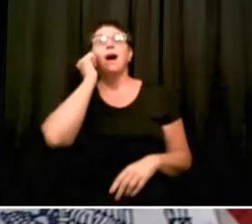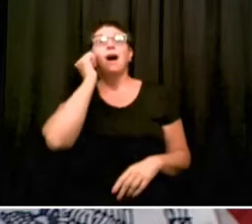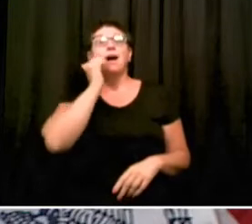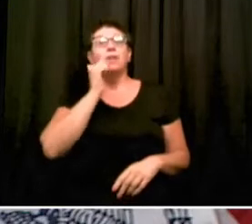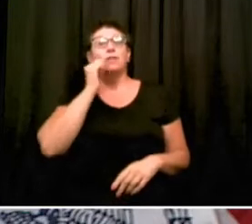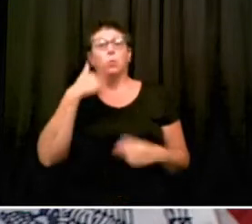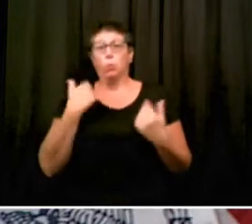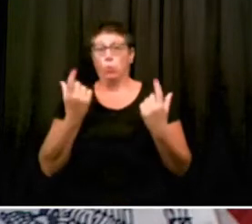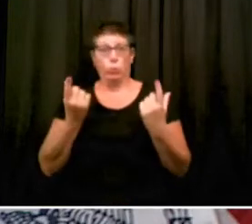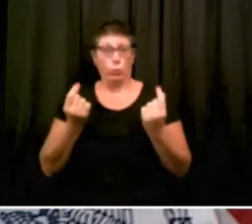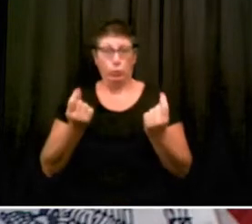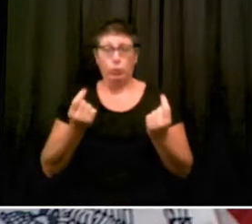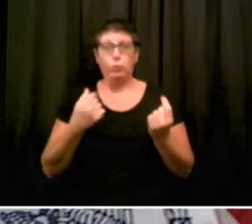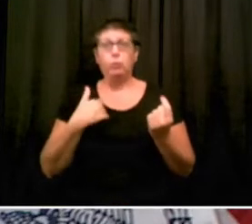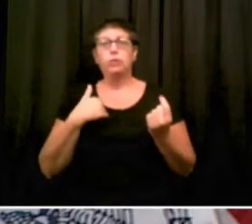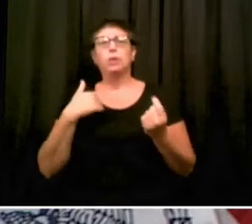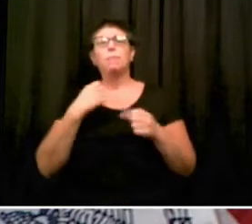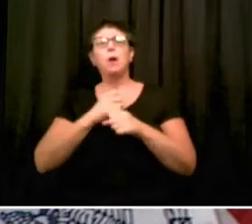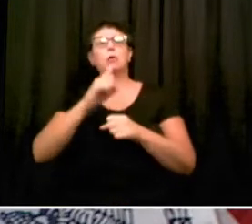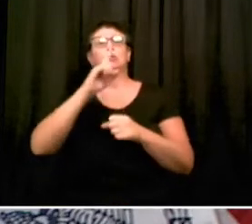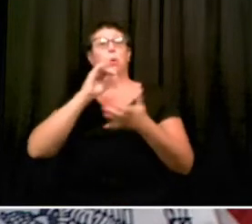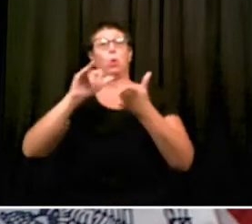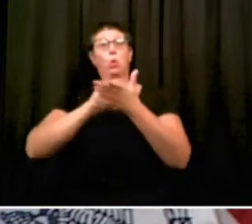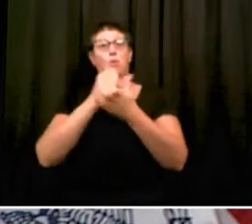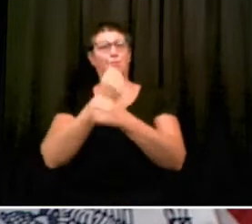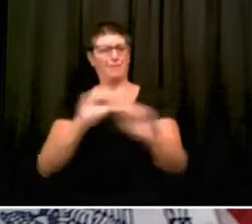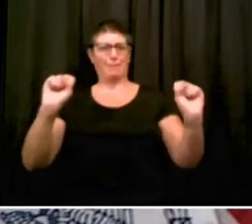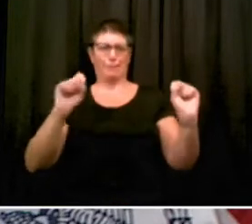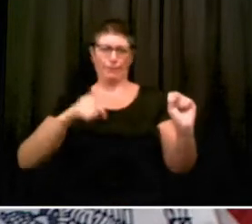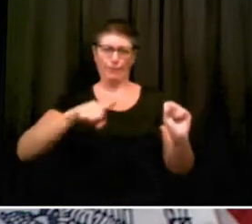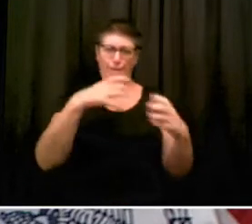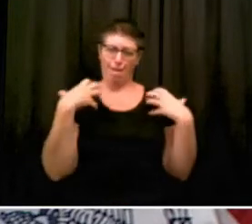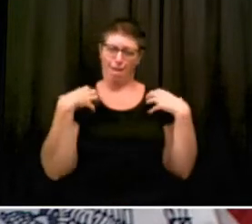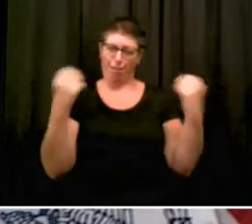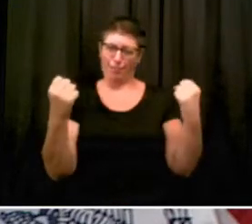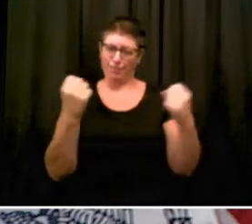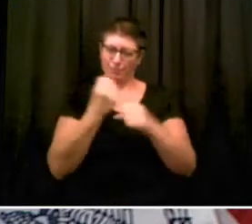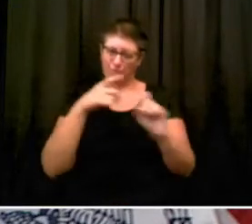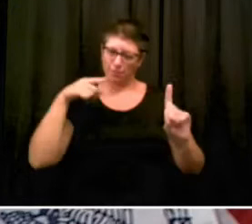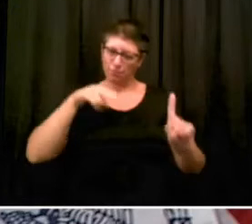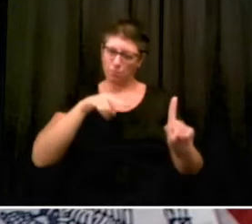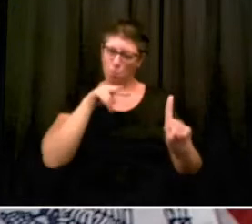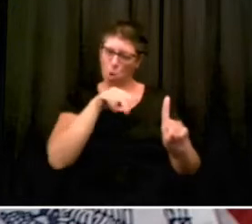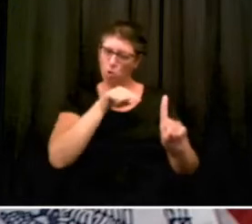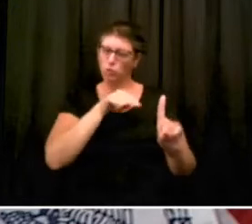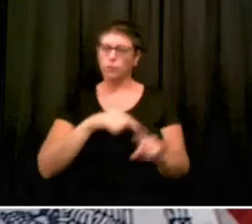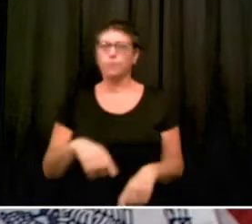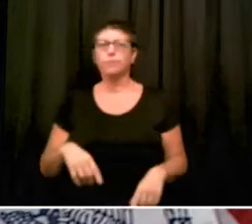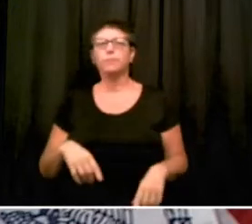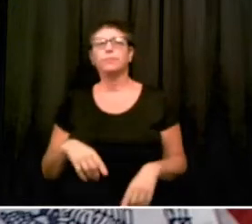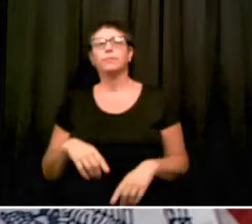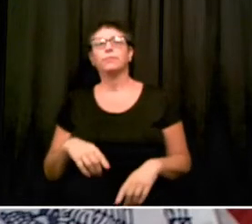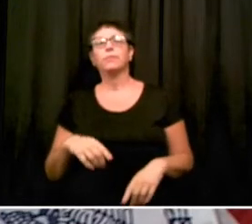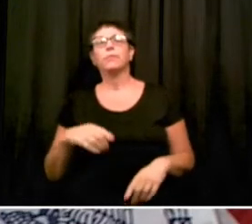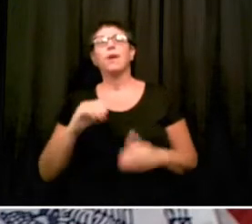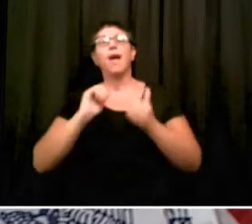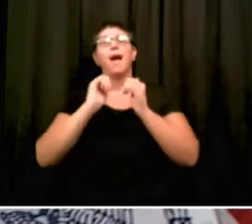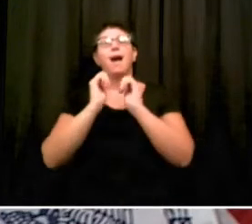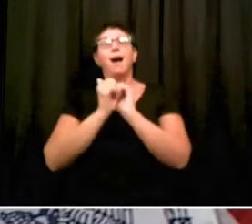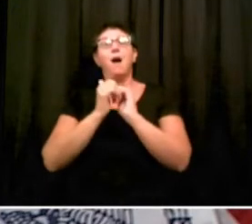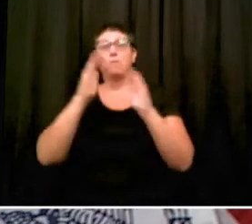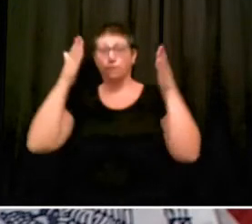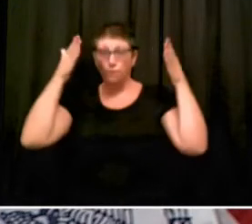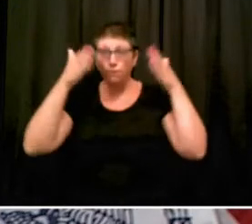safety of all New Yorkers. And when we focus on public safety, we do it in a way that regards both